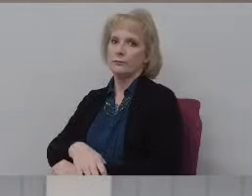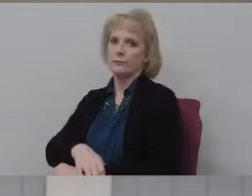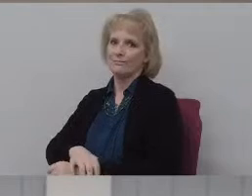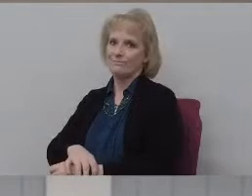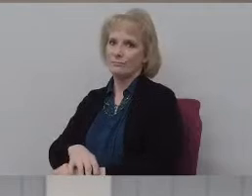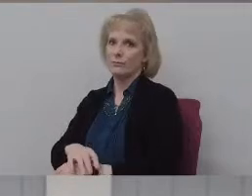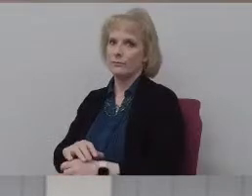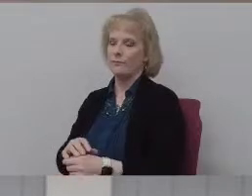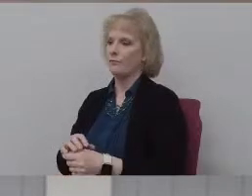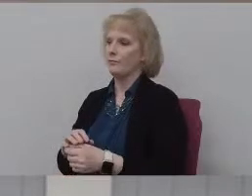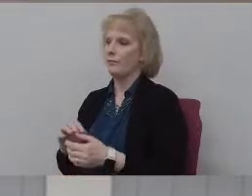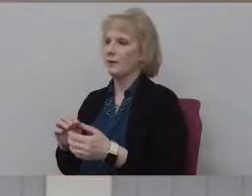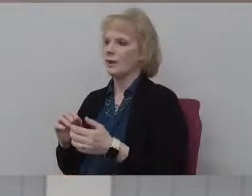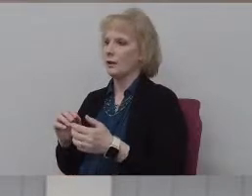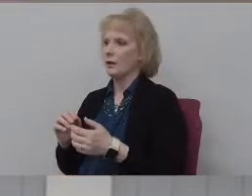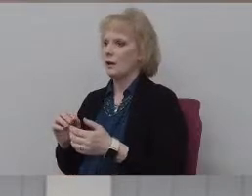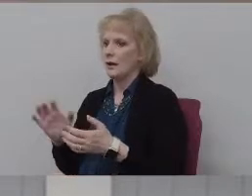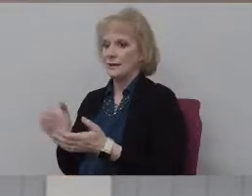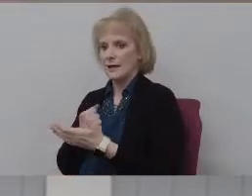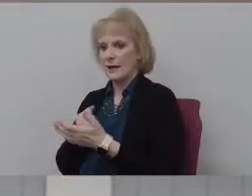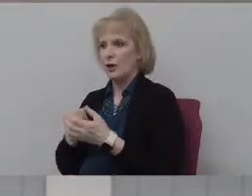Take ownership of your church and then let go.